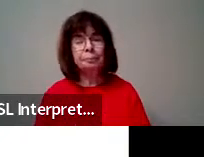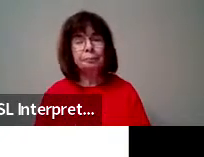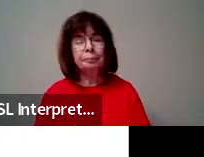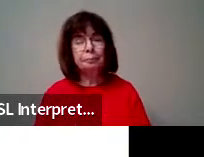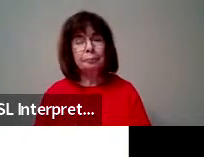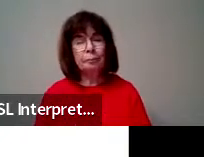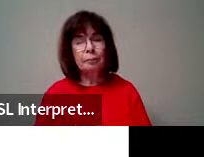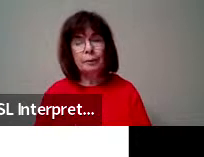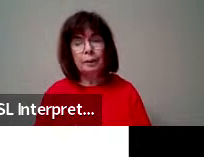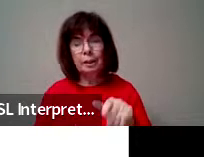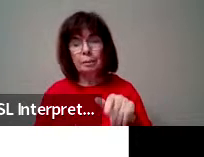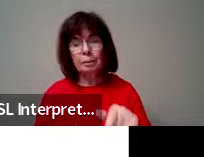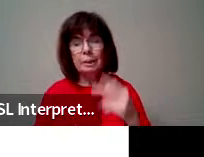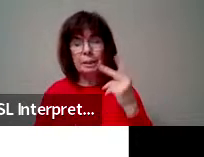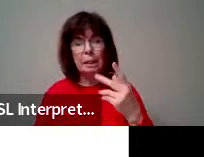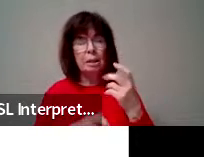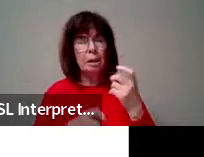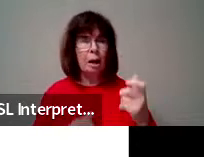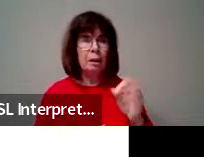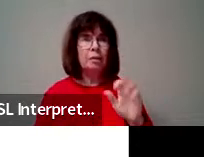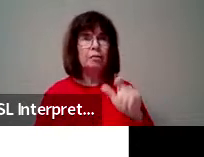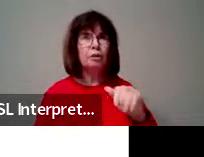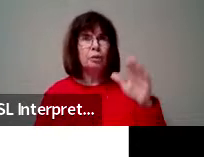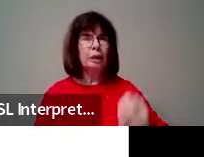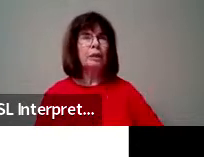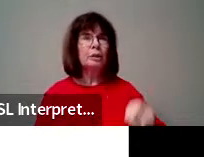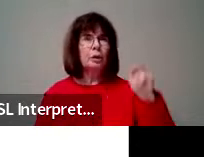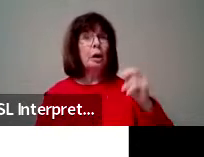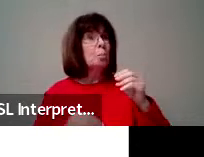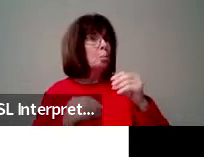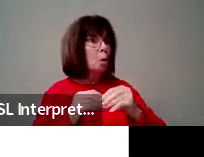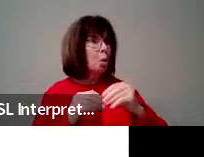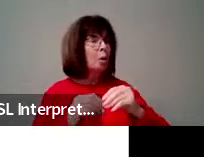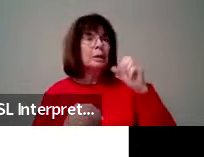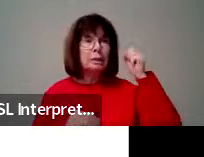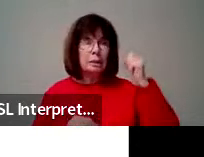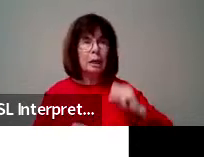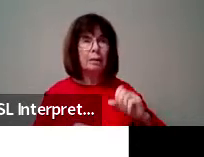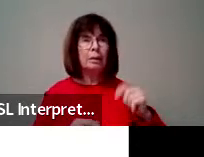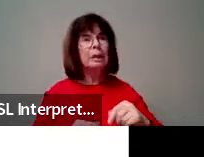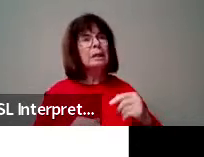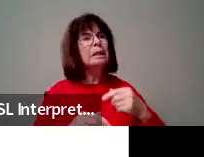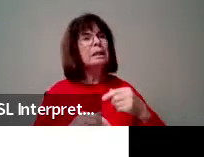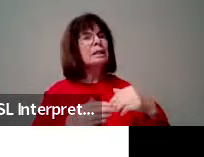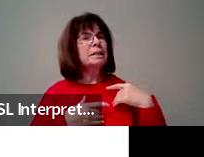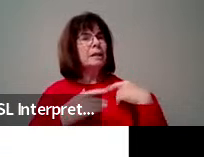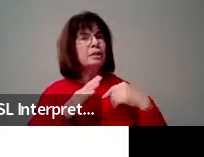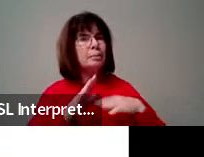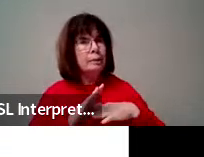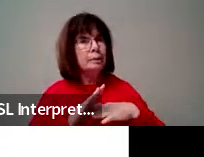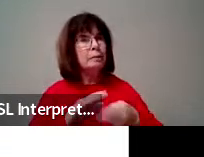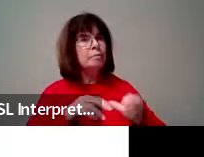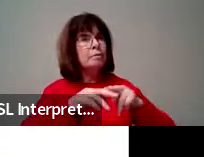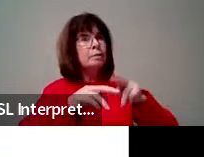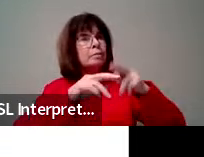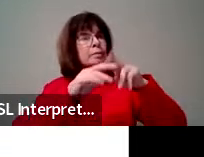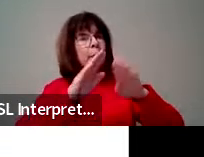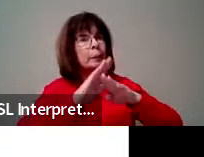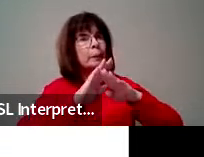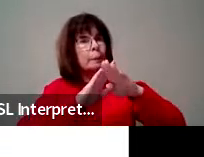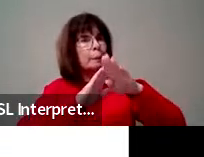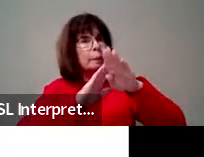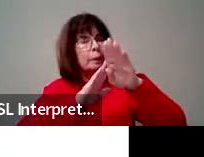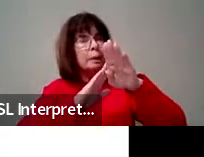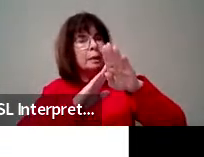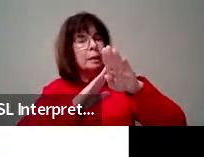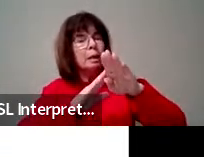We're seeing a fair amount of flu here in Northern California, more so in Southern California. It's on the upswing. Can also put very young children and